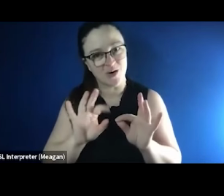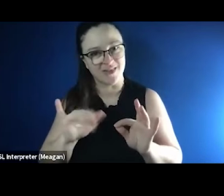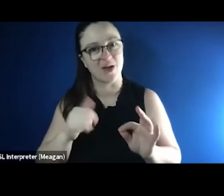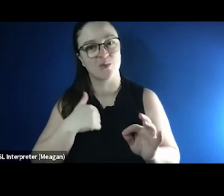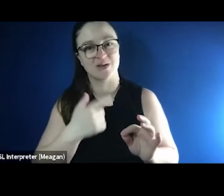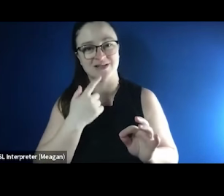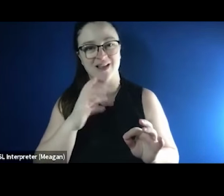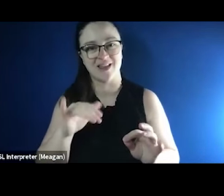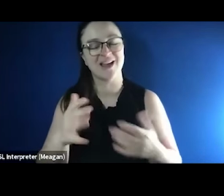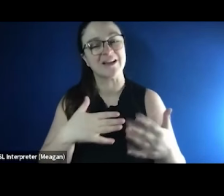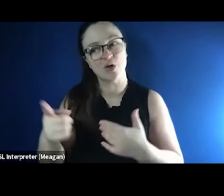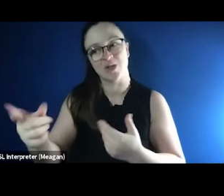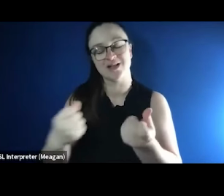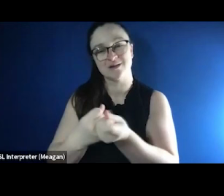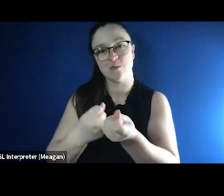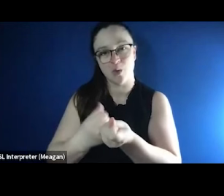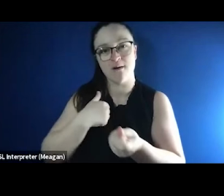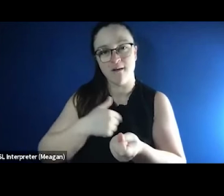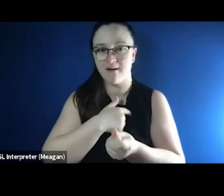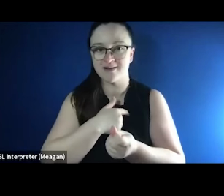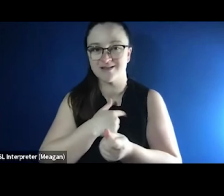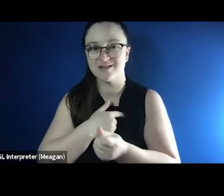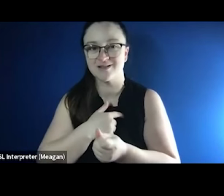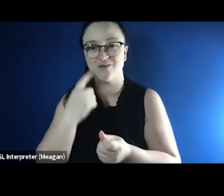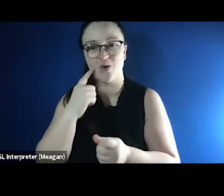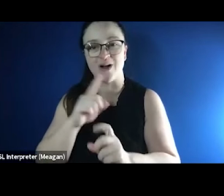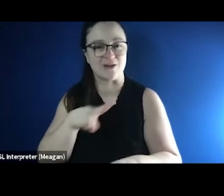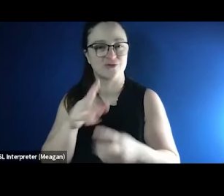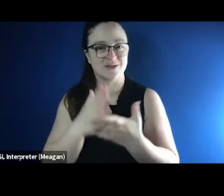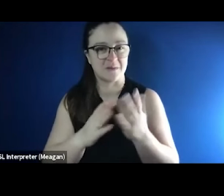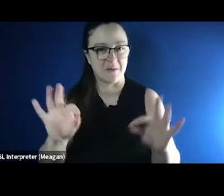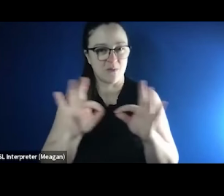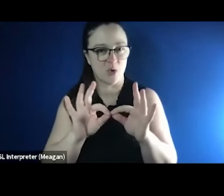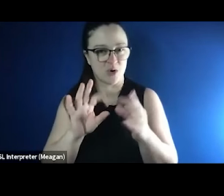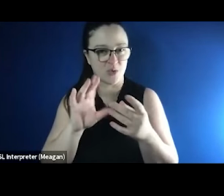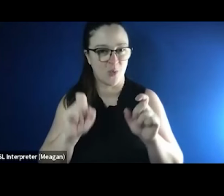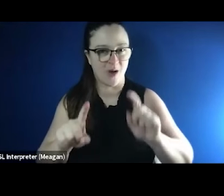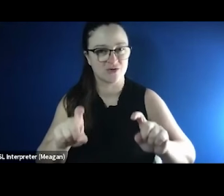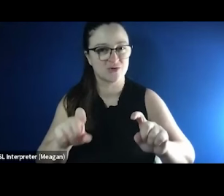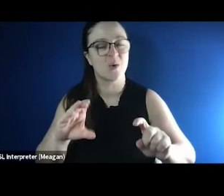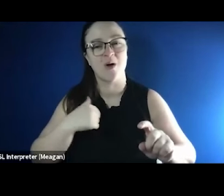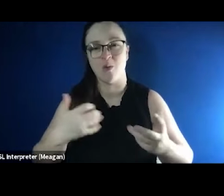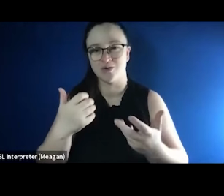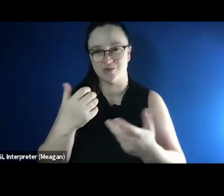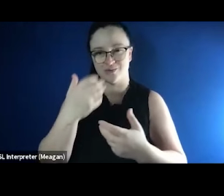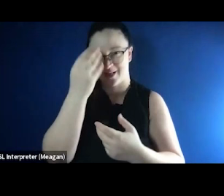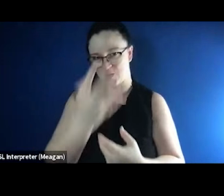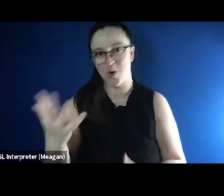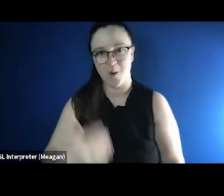having supported us in asking and answering some important questions. Just want to make sure that caveat is out there.